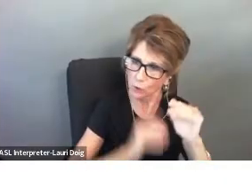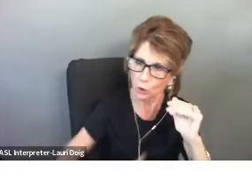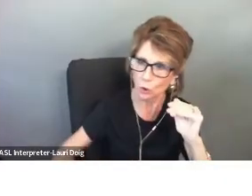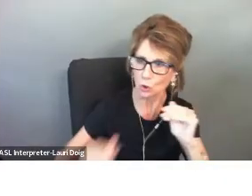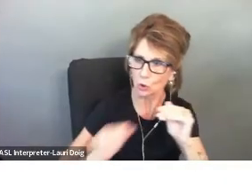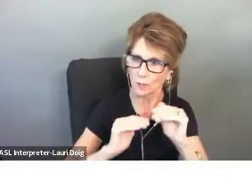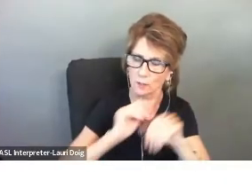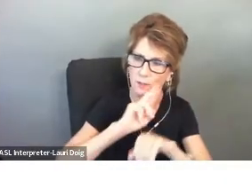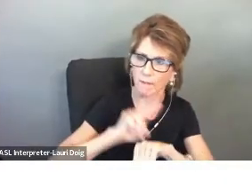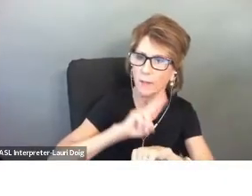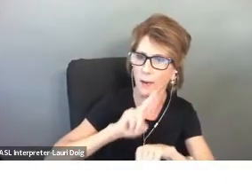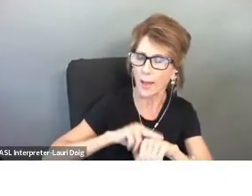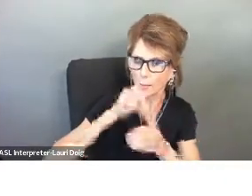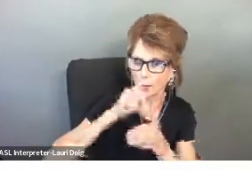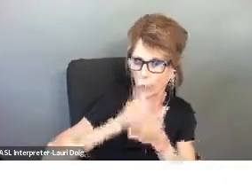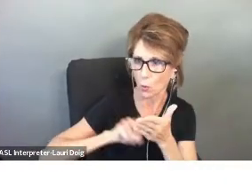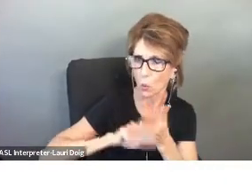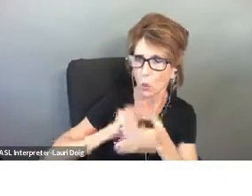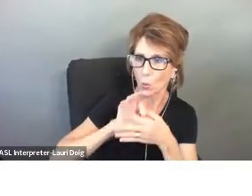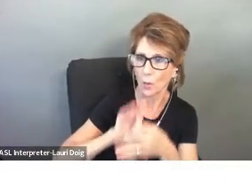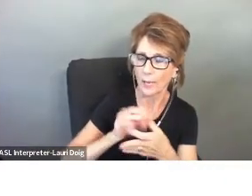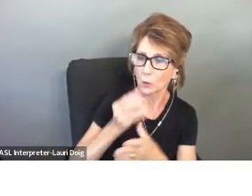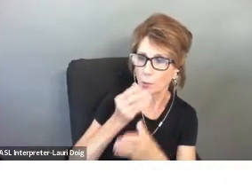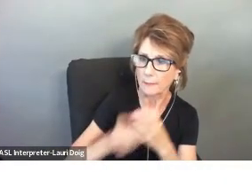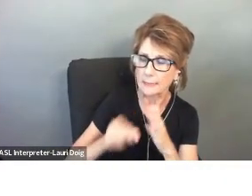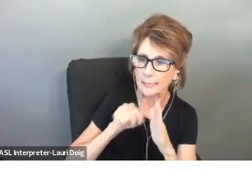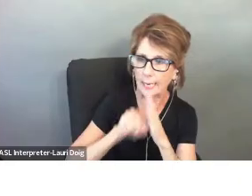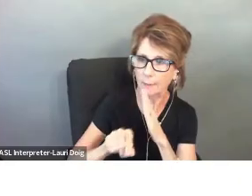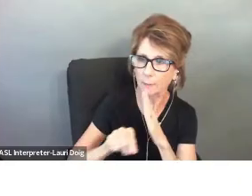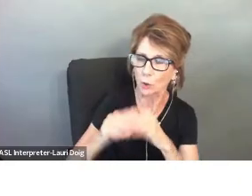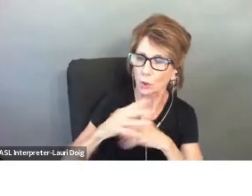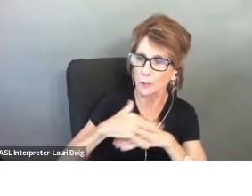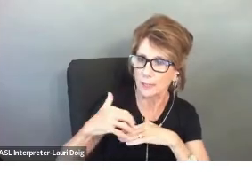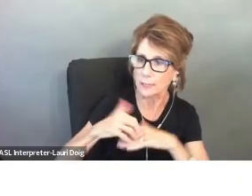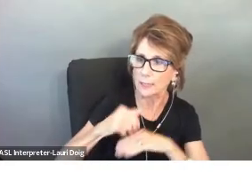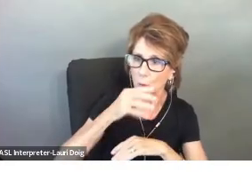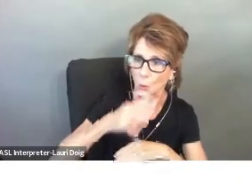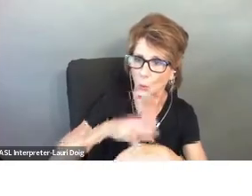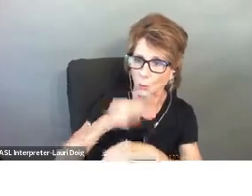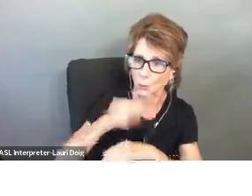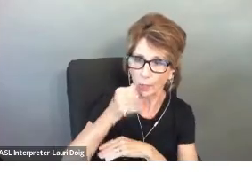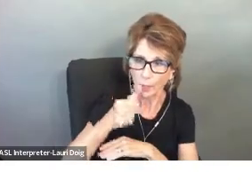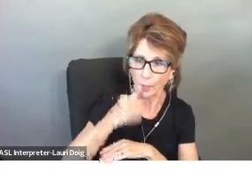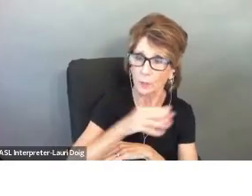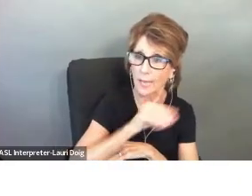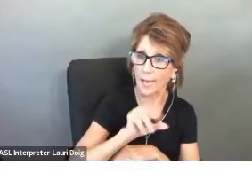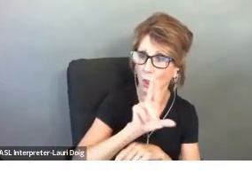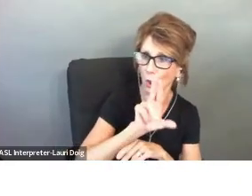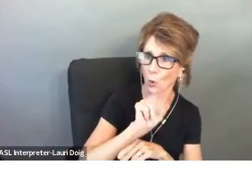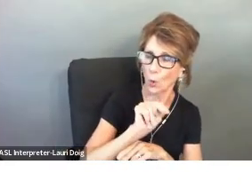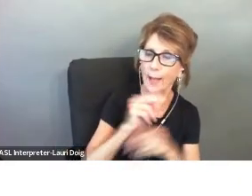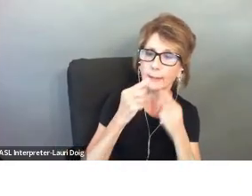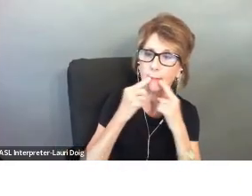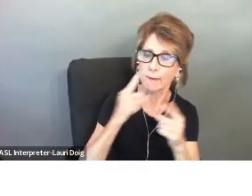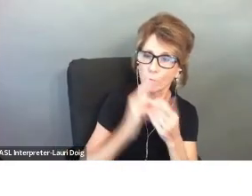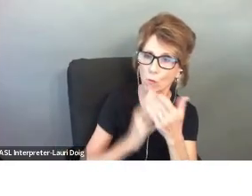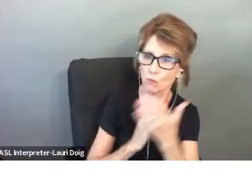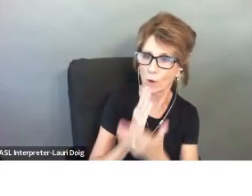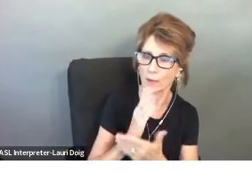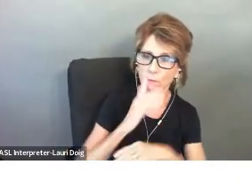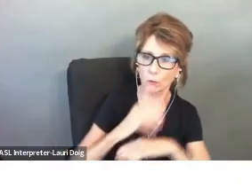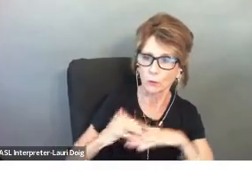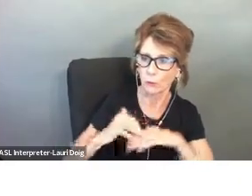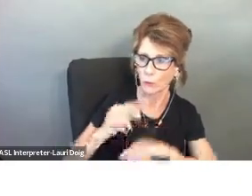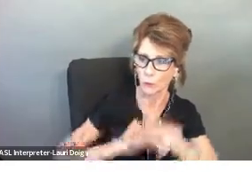Inquiry into missing and murdered Indigenous women and girls, and the United Nations Declaration on the Rights of Indigenous